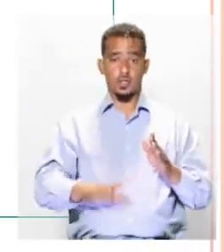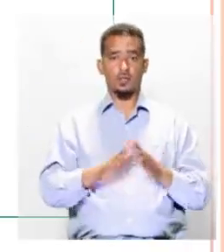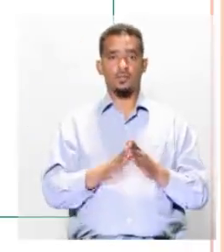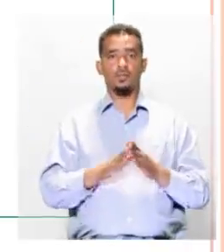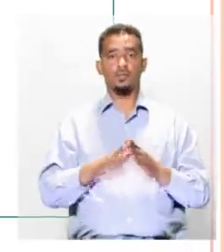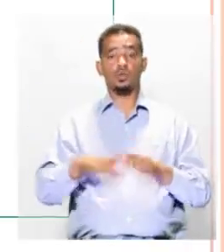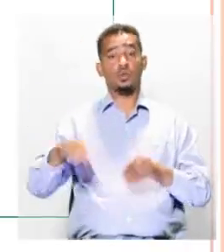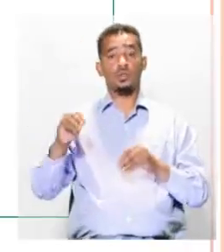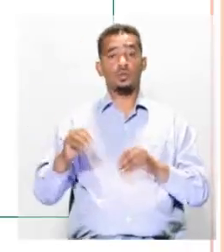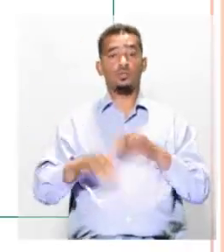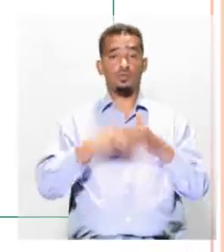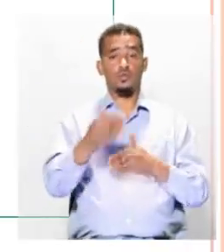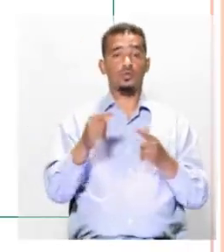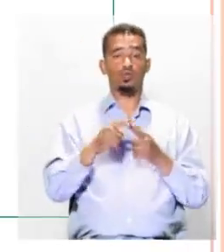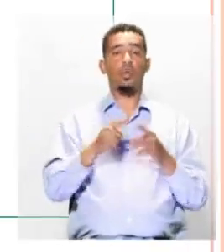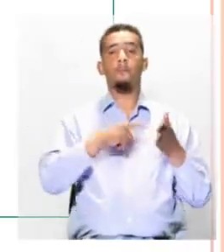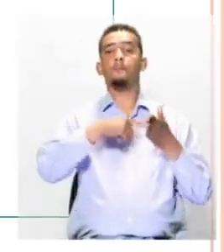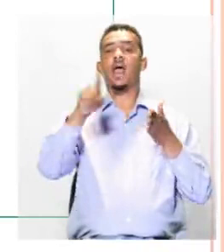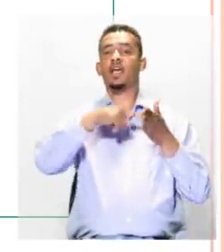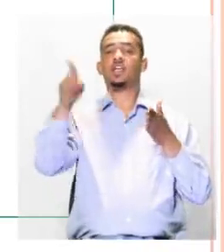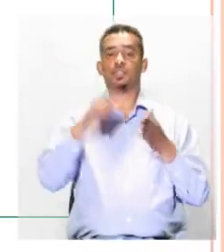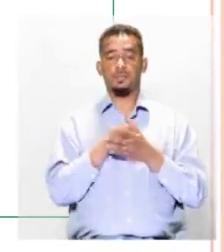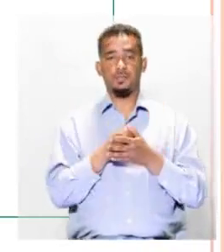Students, let's move to migration.